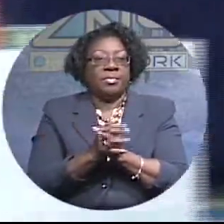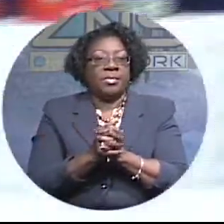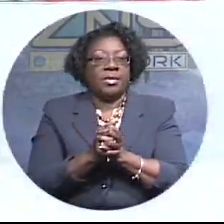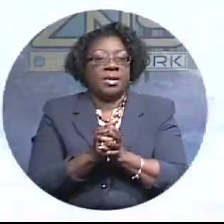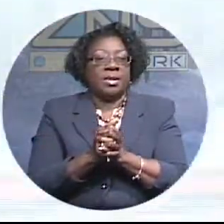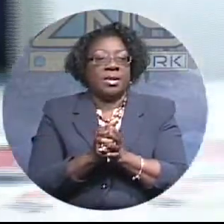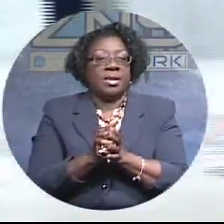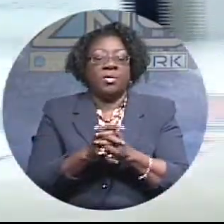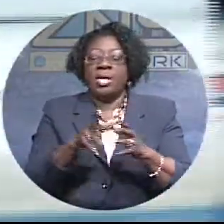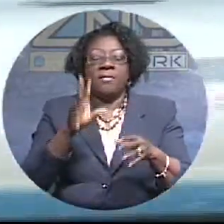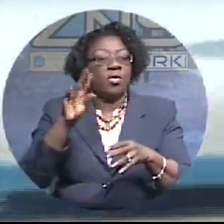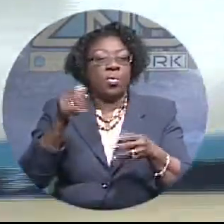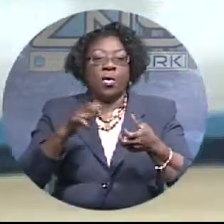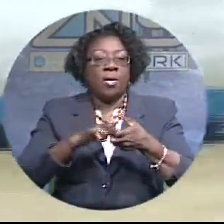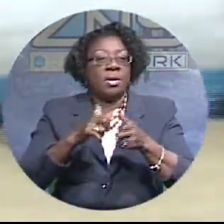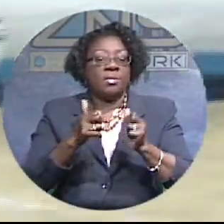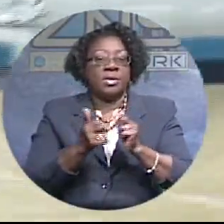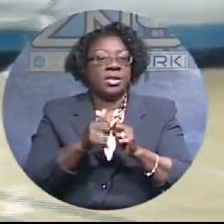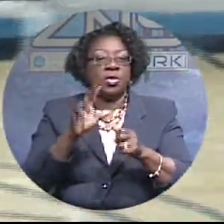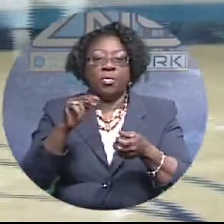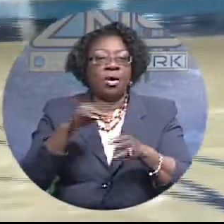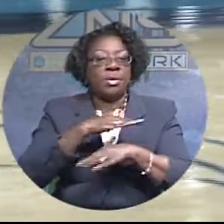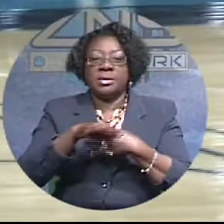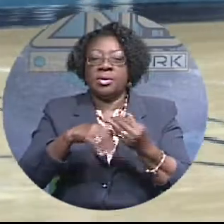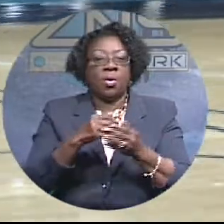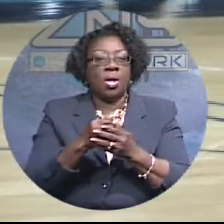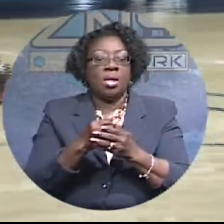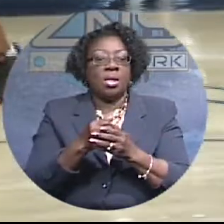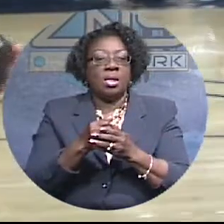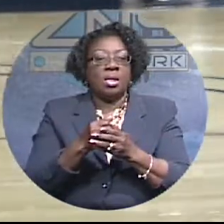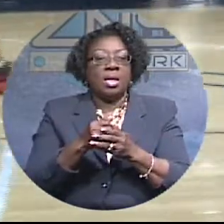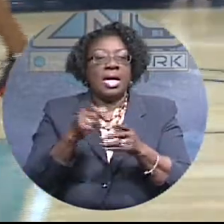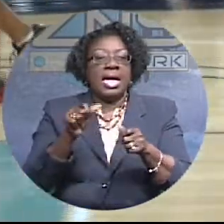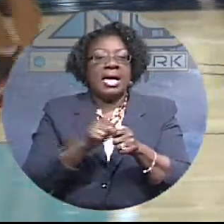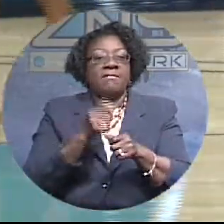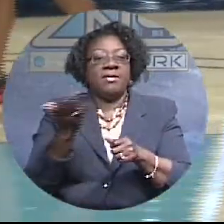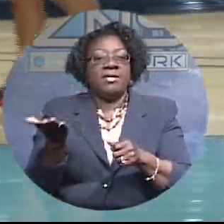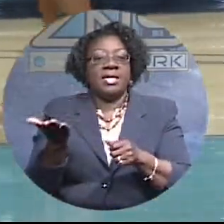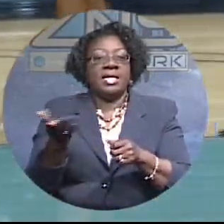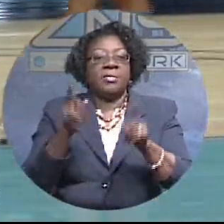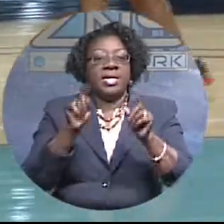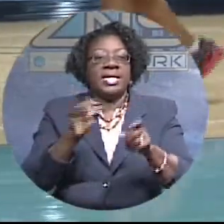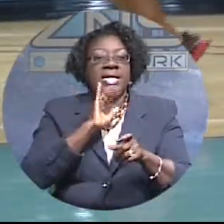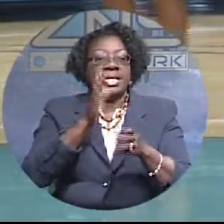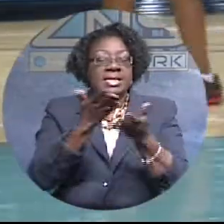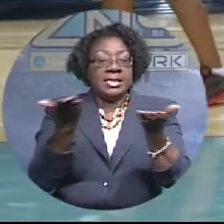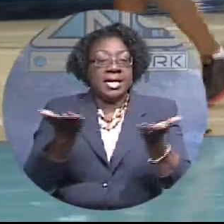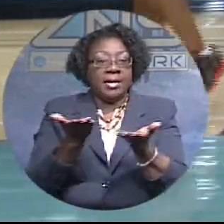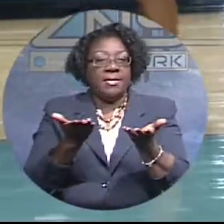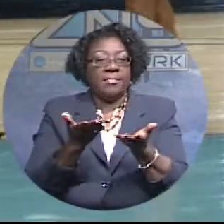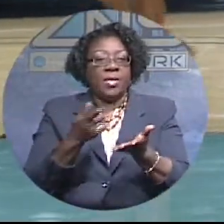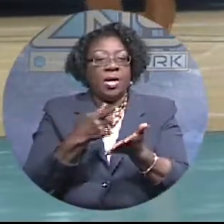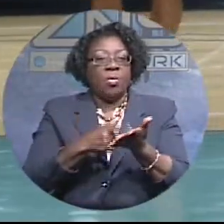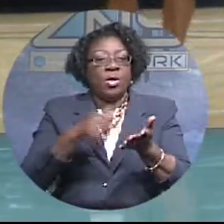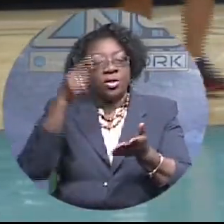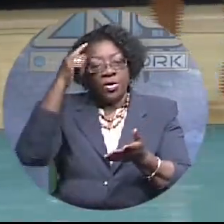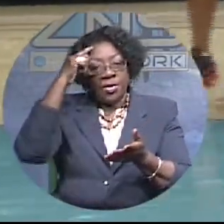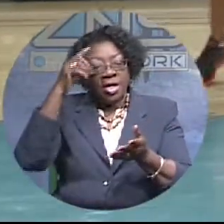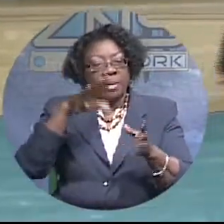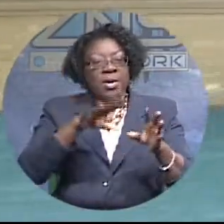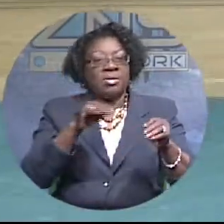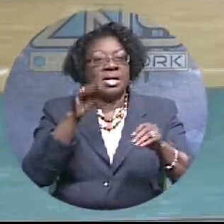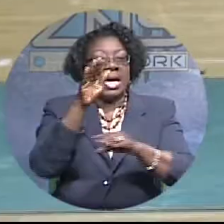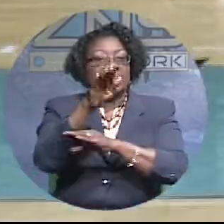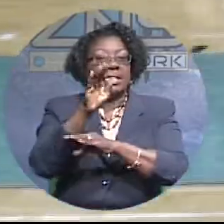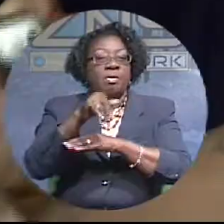I mean, we had no problems, no problems at all. Everything that we need is here. LeBron, what did you think of the reception you all received